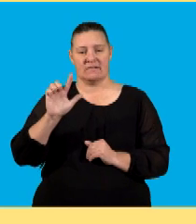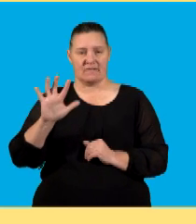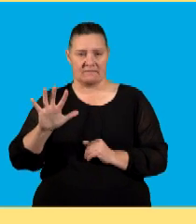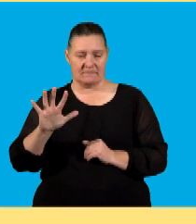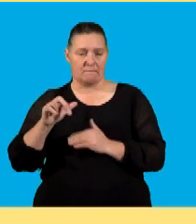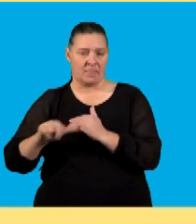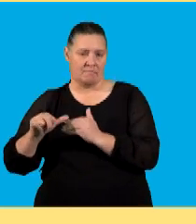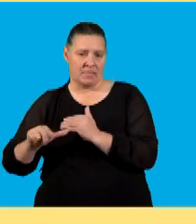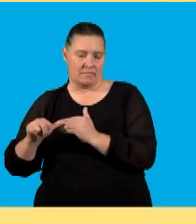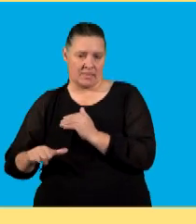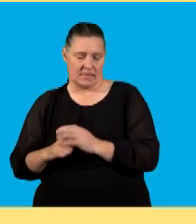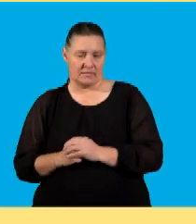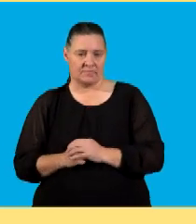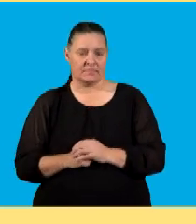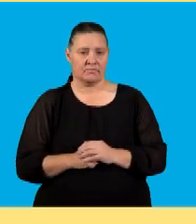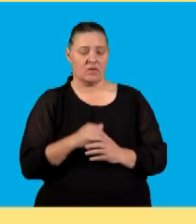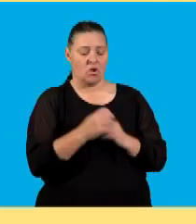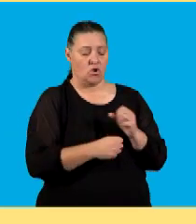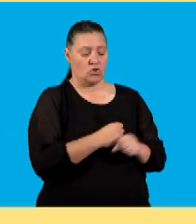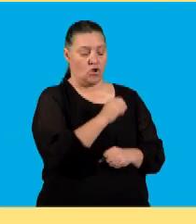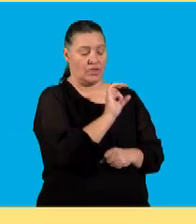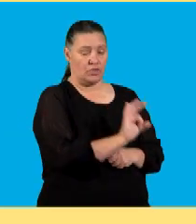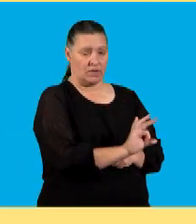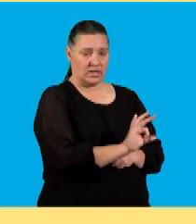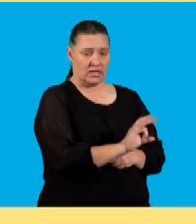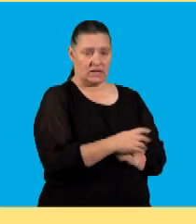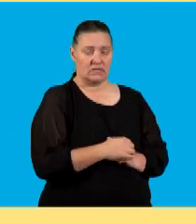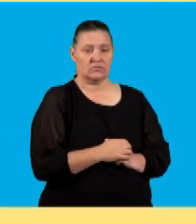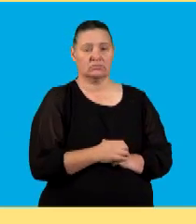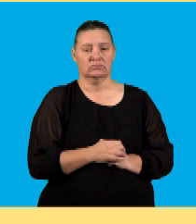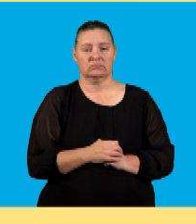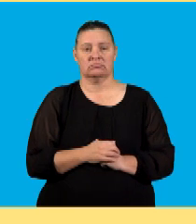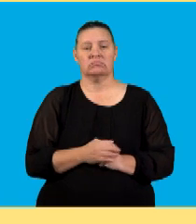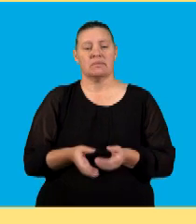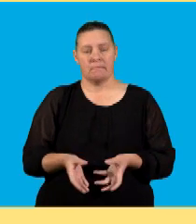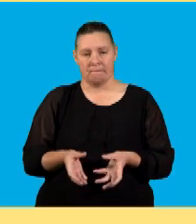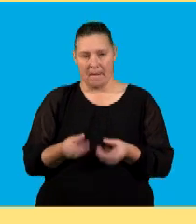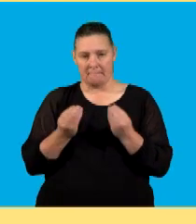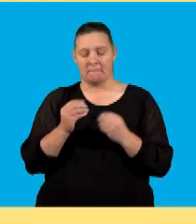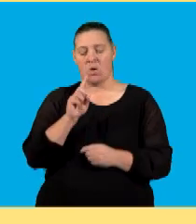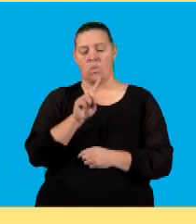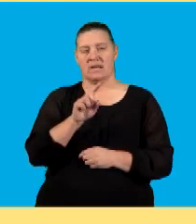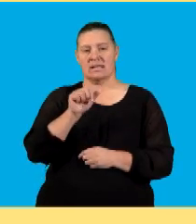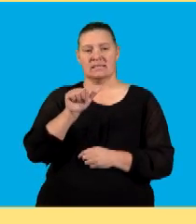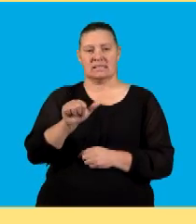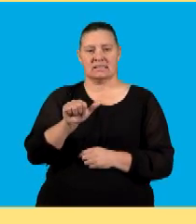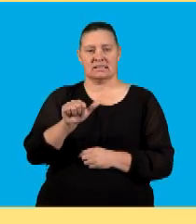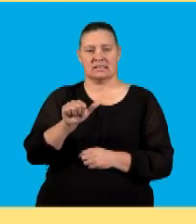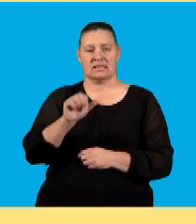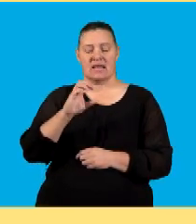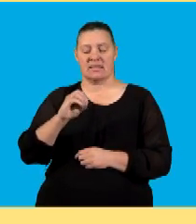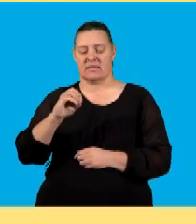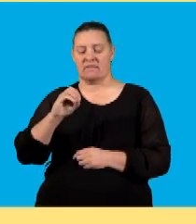14,375. In the third year, she will still get the same increment